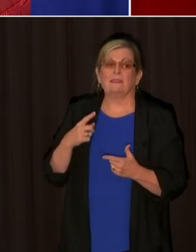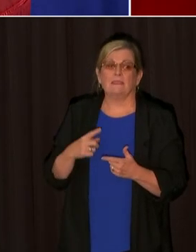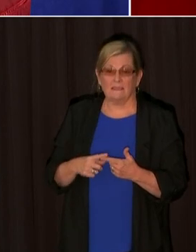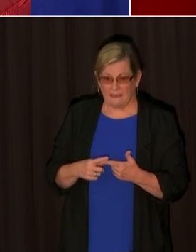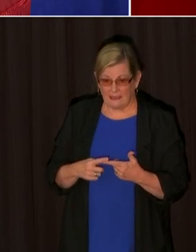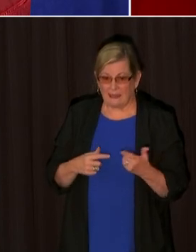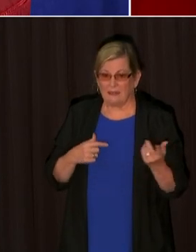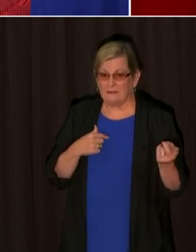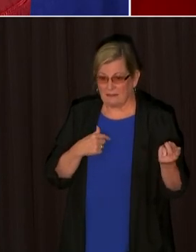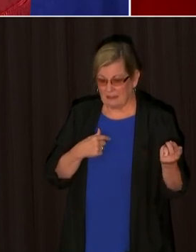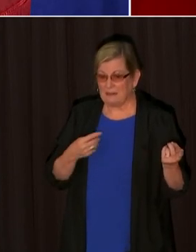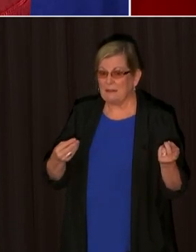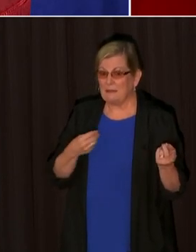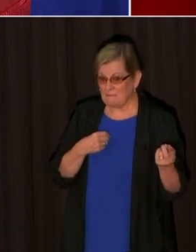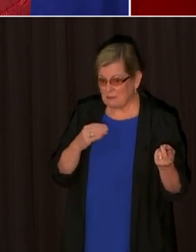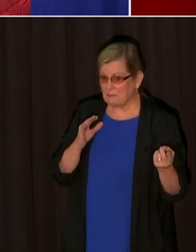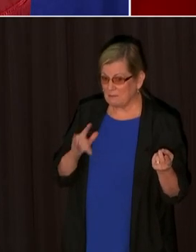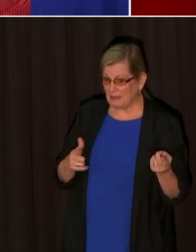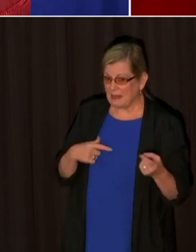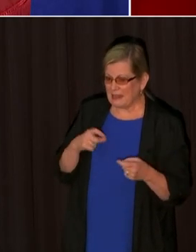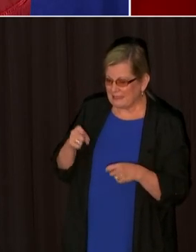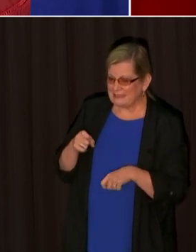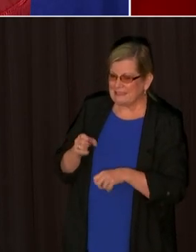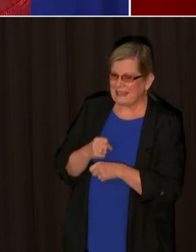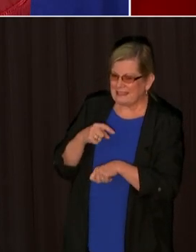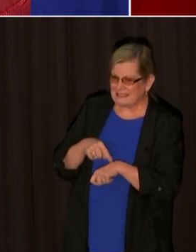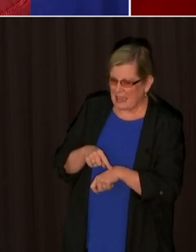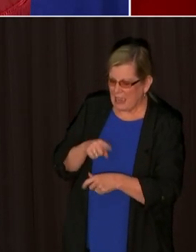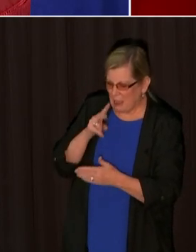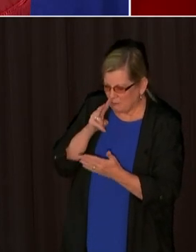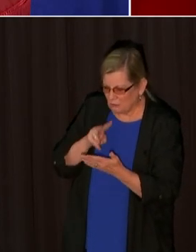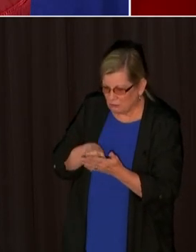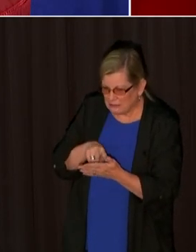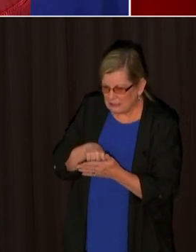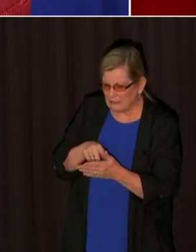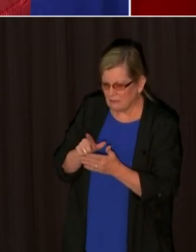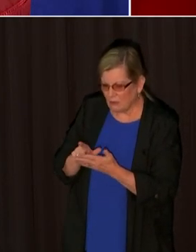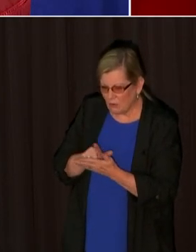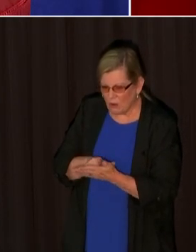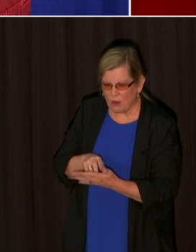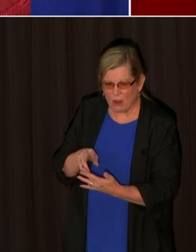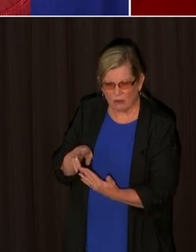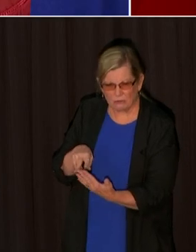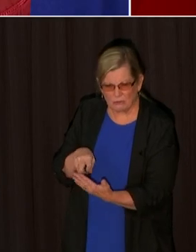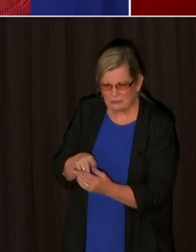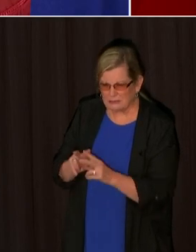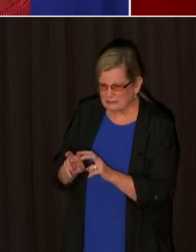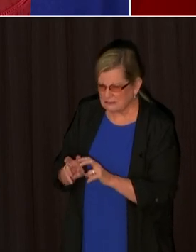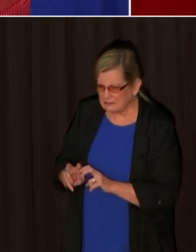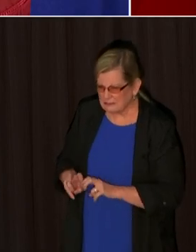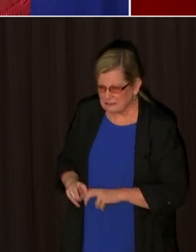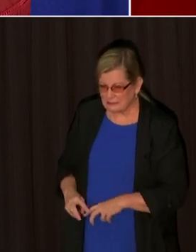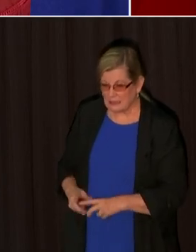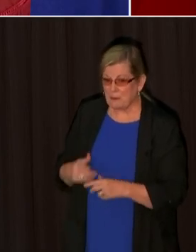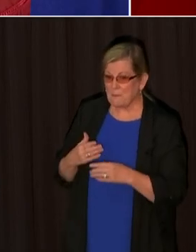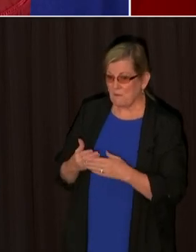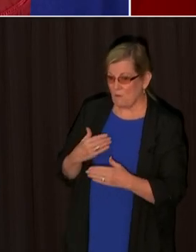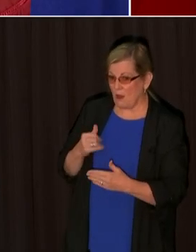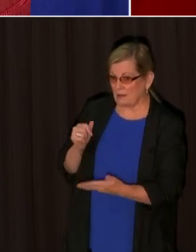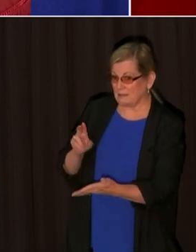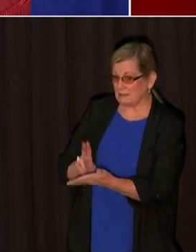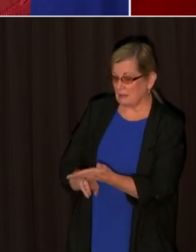where we review it for legal sufficiency, and then I am able to sign it or not sign it.